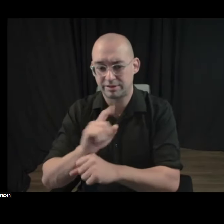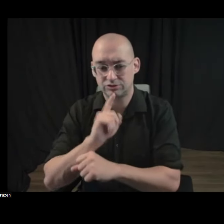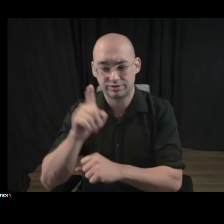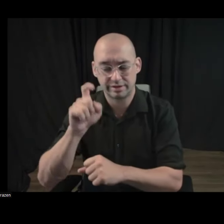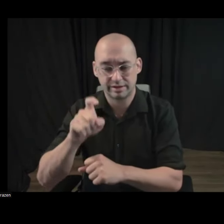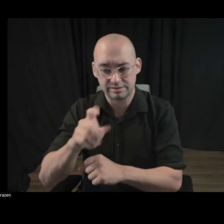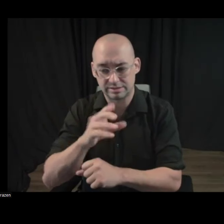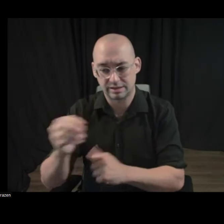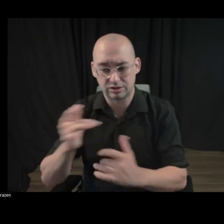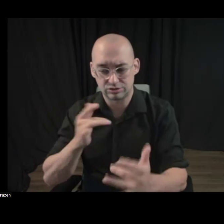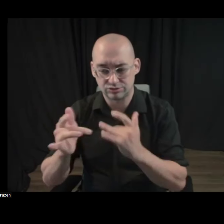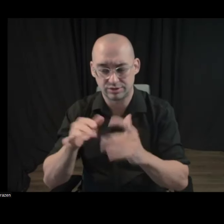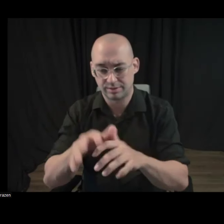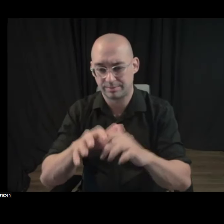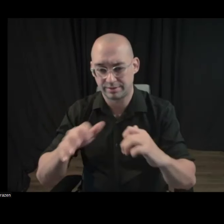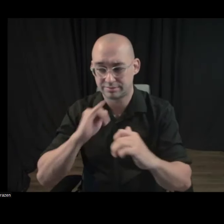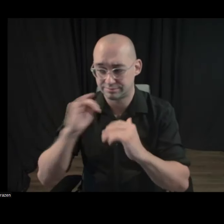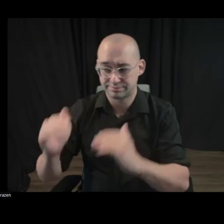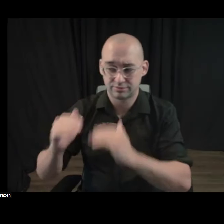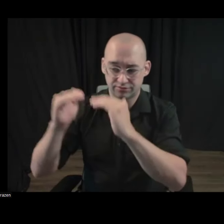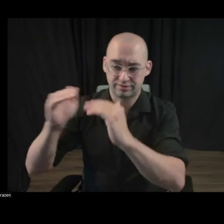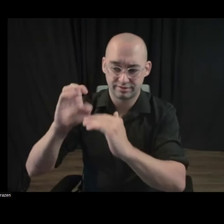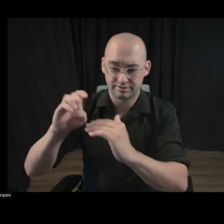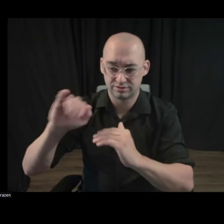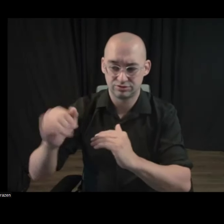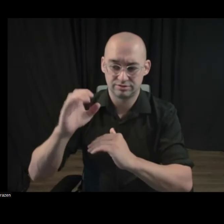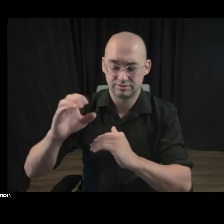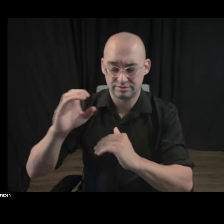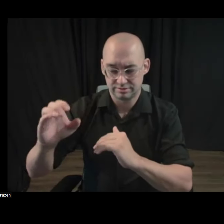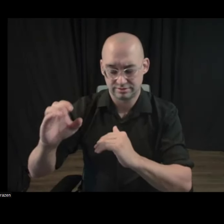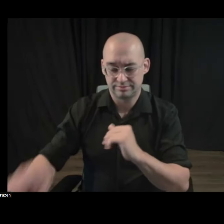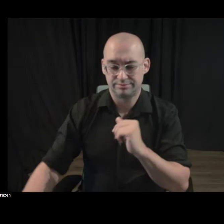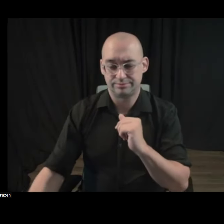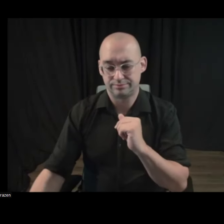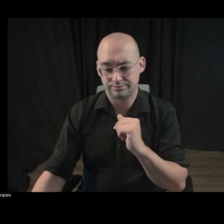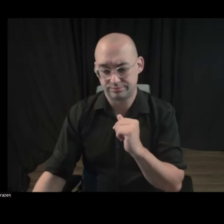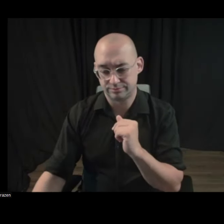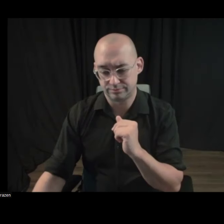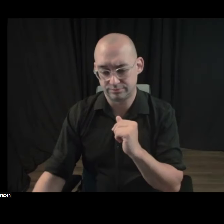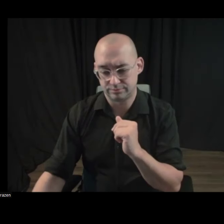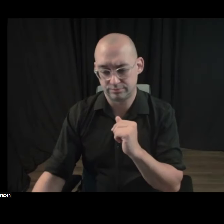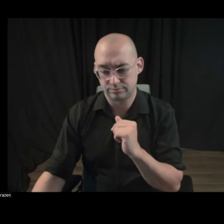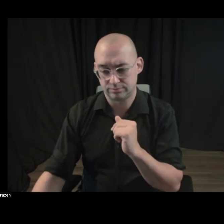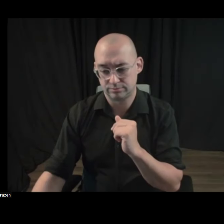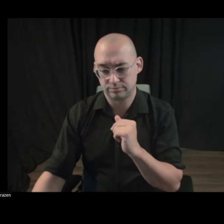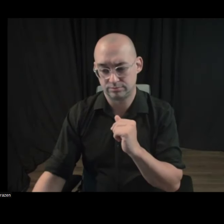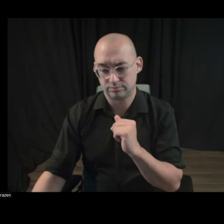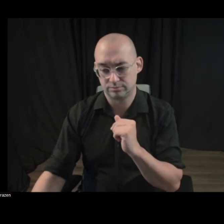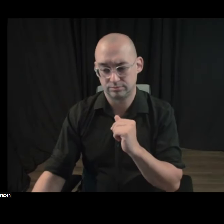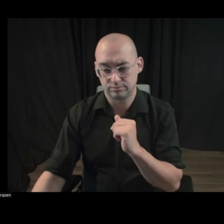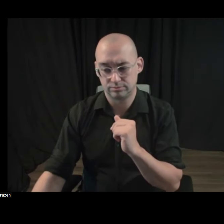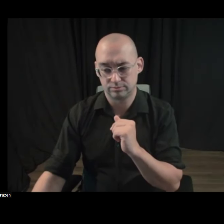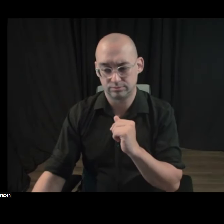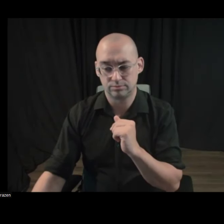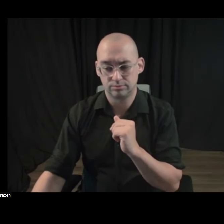this committee are elevated to EDJCC. And if there's any sense that they're being